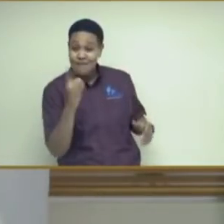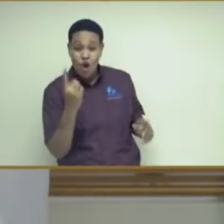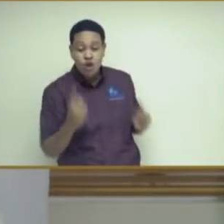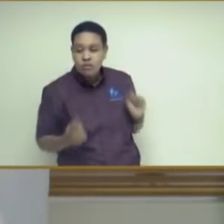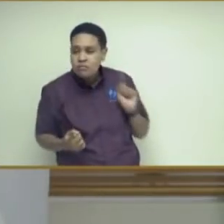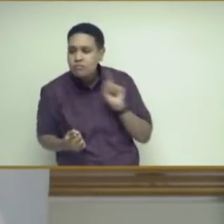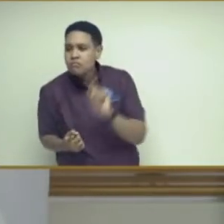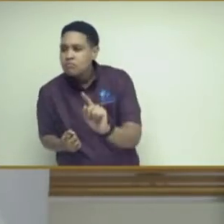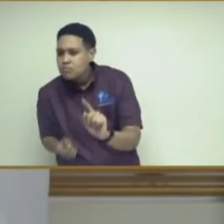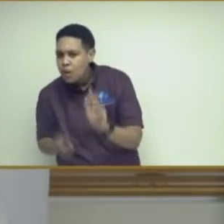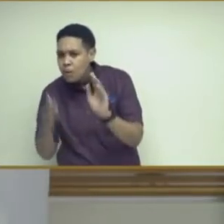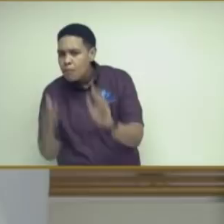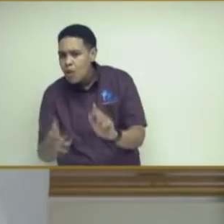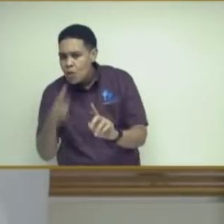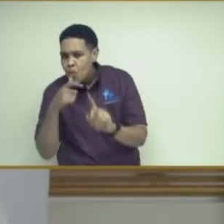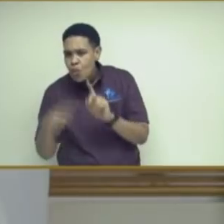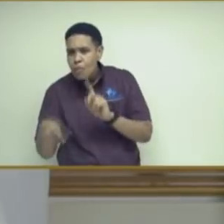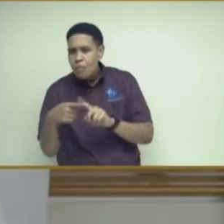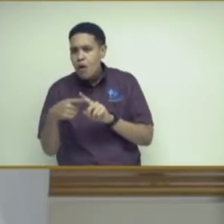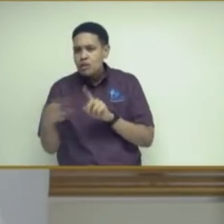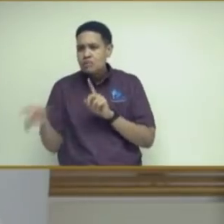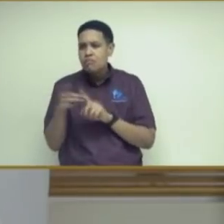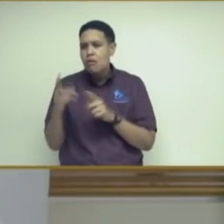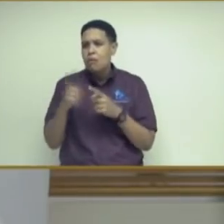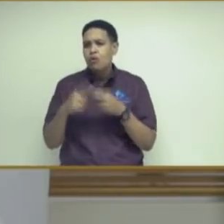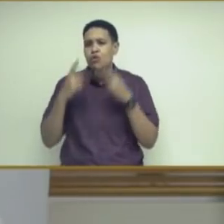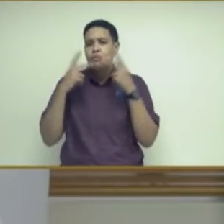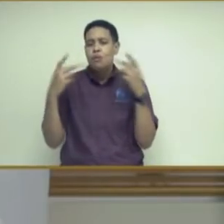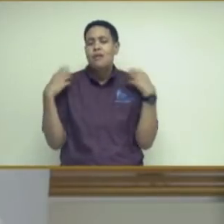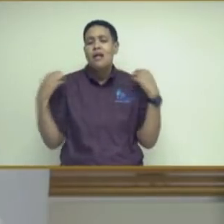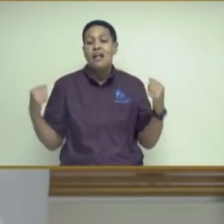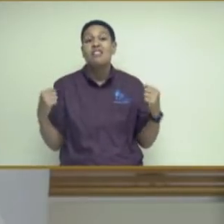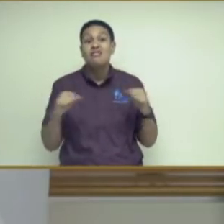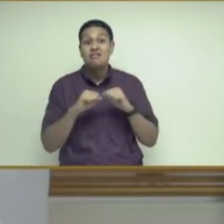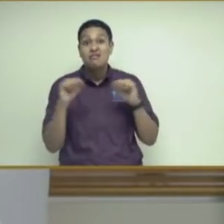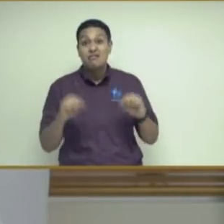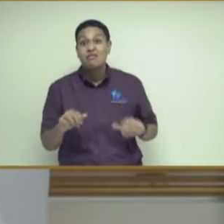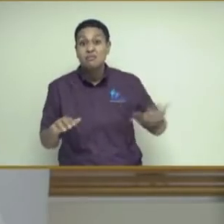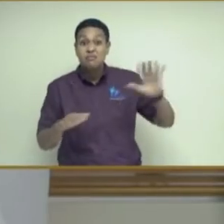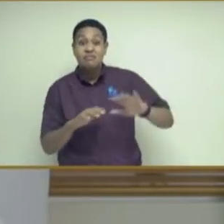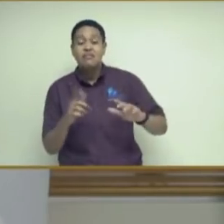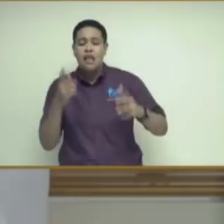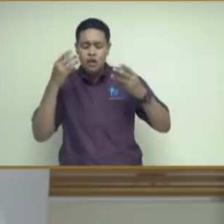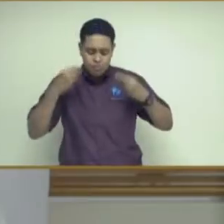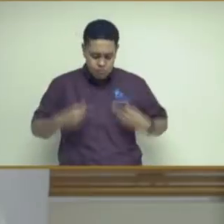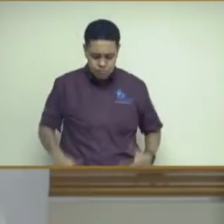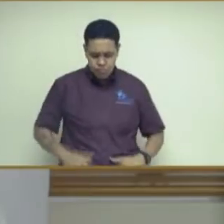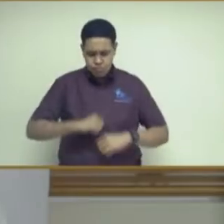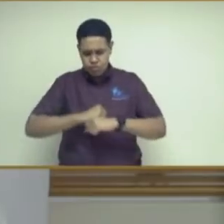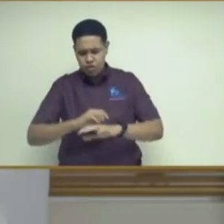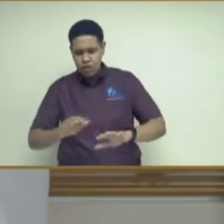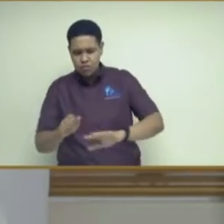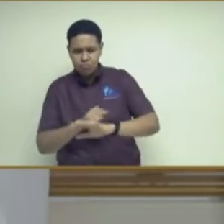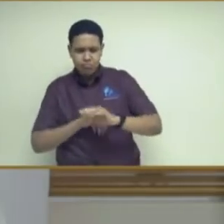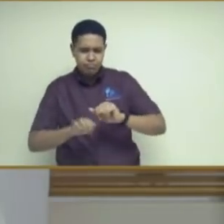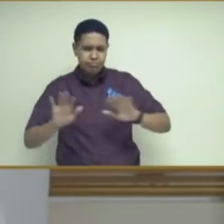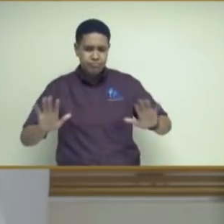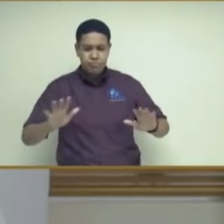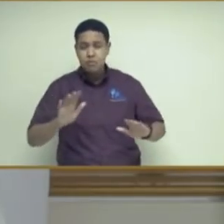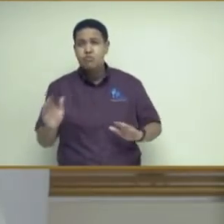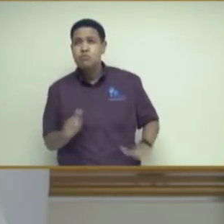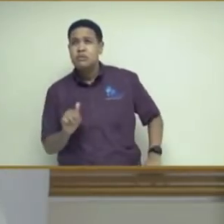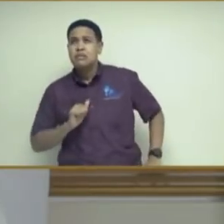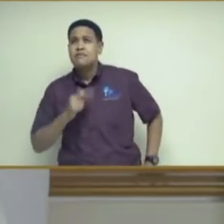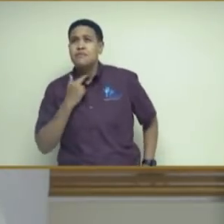to positive cases and the public health infrastructure. And even though they gear up and prepare themselves for that